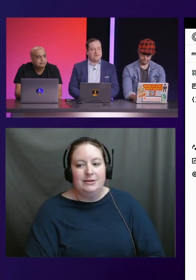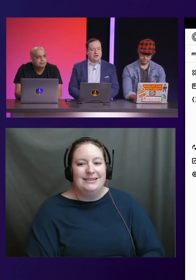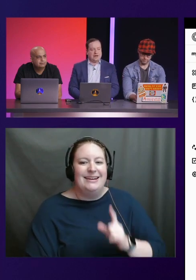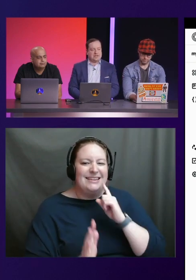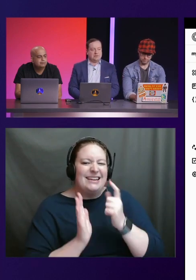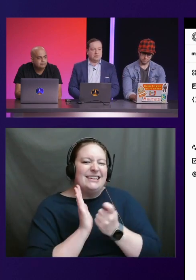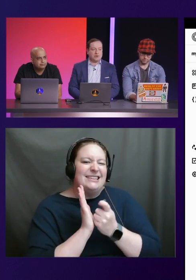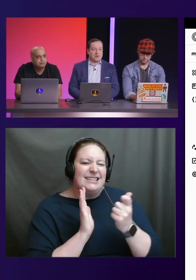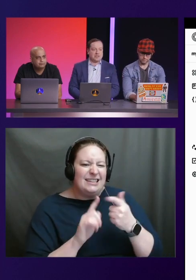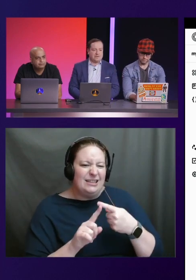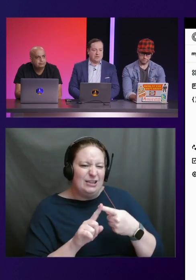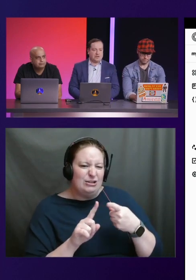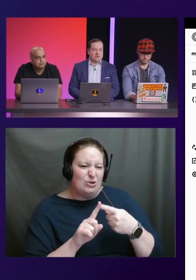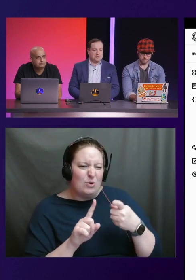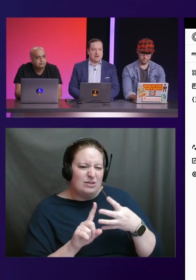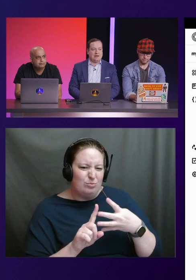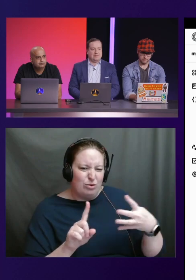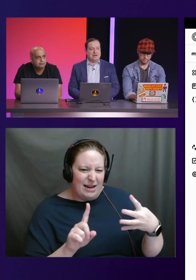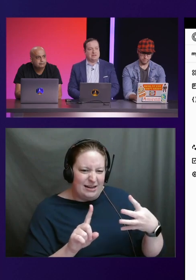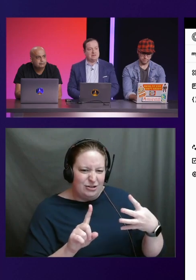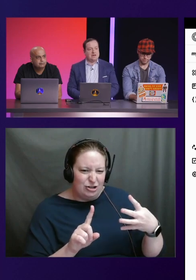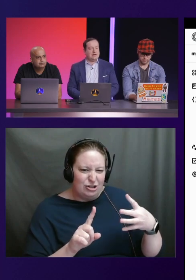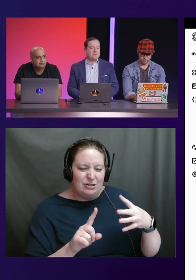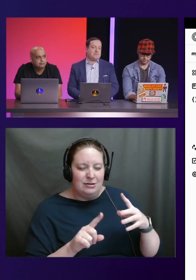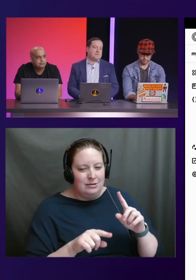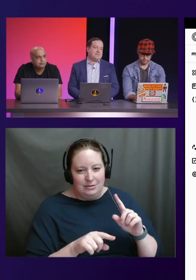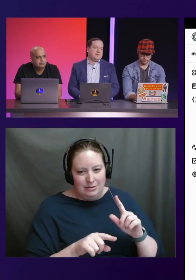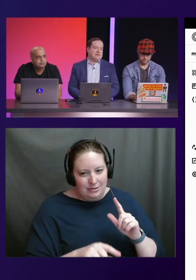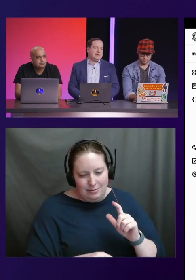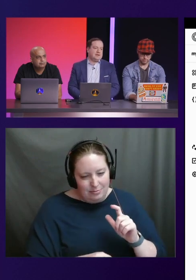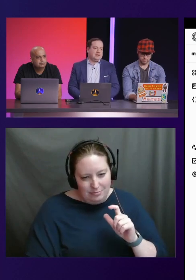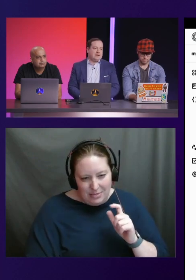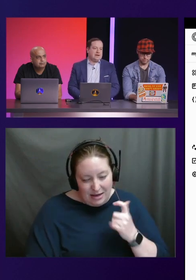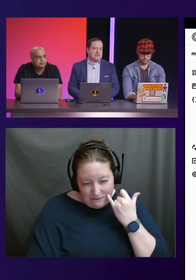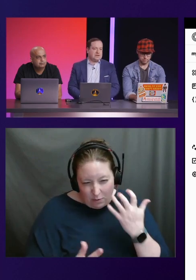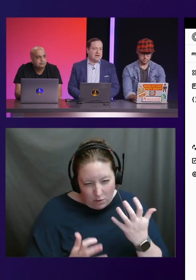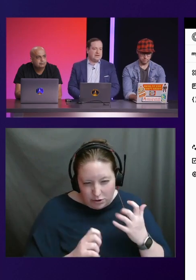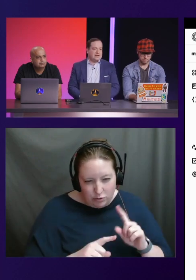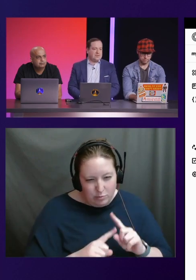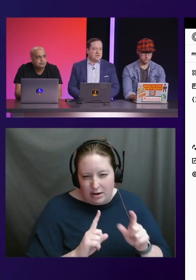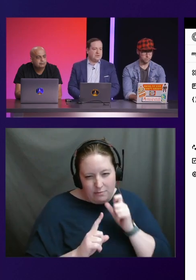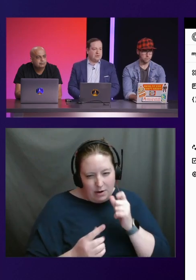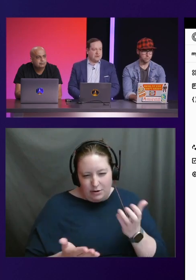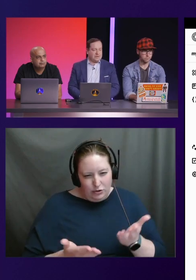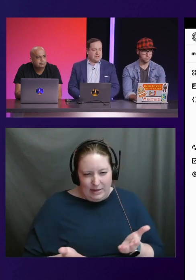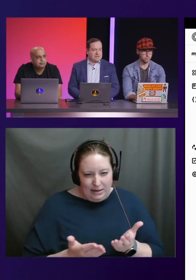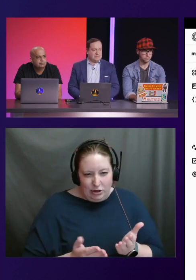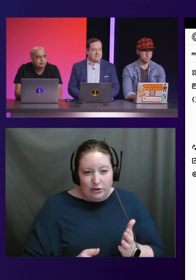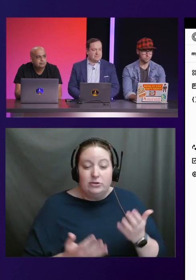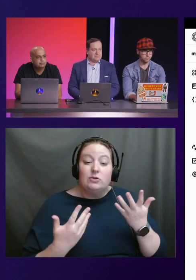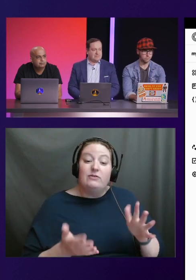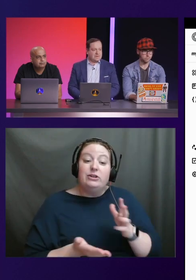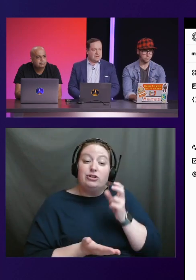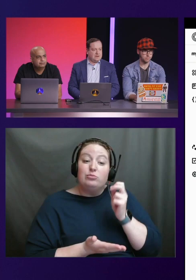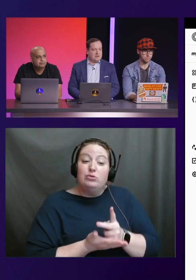branch after I accept the pull request if I wanted to, but I'm not going to do that here. And so now I've approved the pull request.